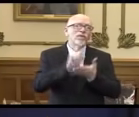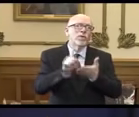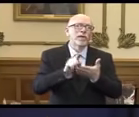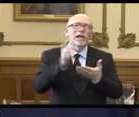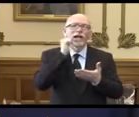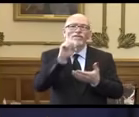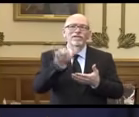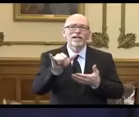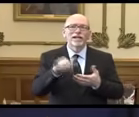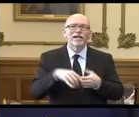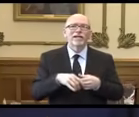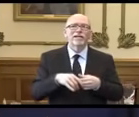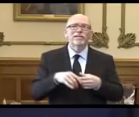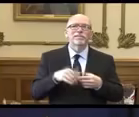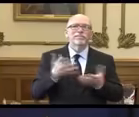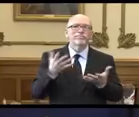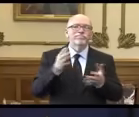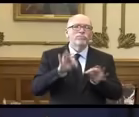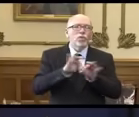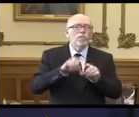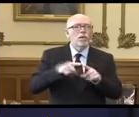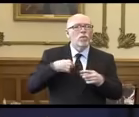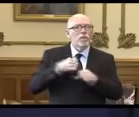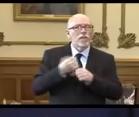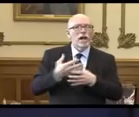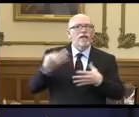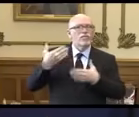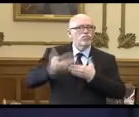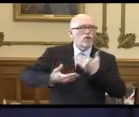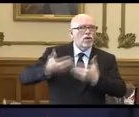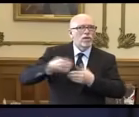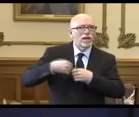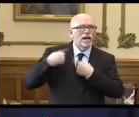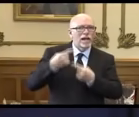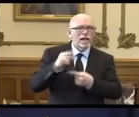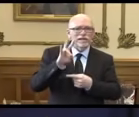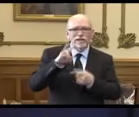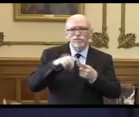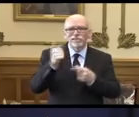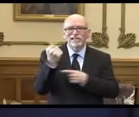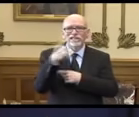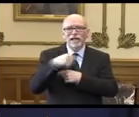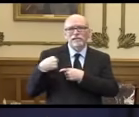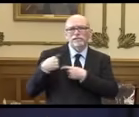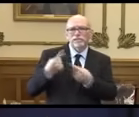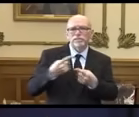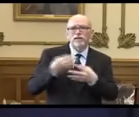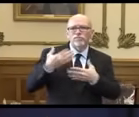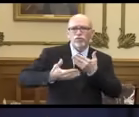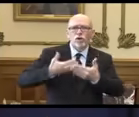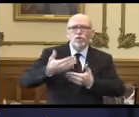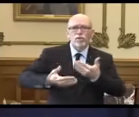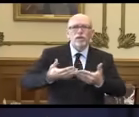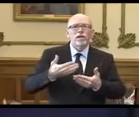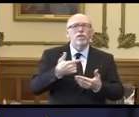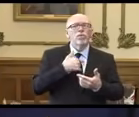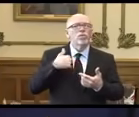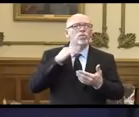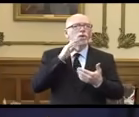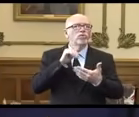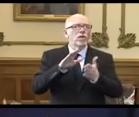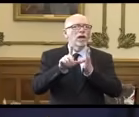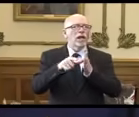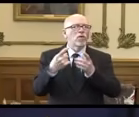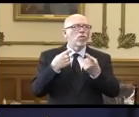day is, but we've made a lot of progress over the last 7-10 days. And for what we'll address later in